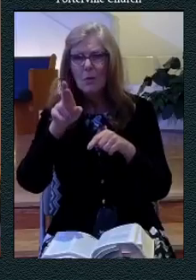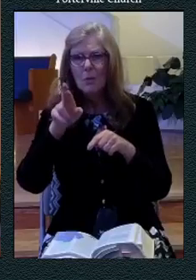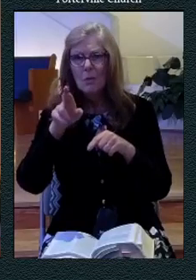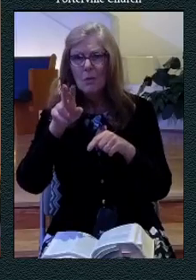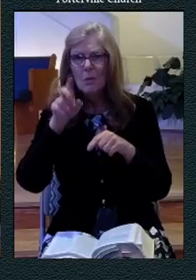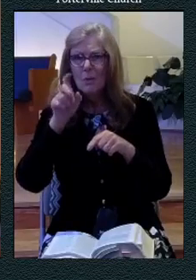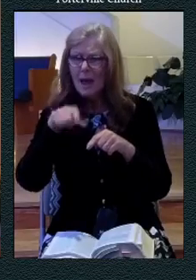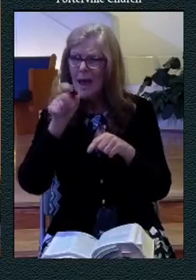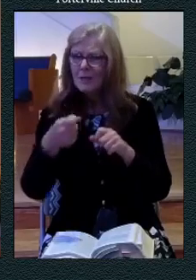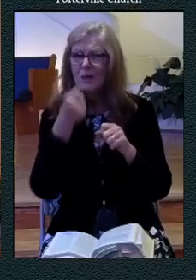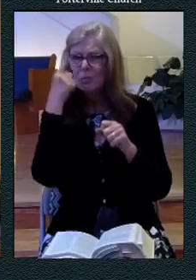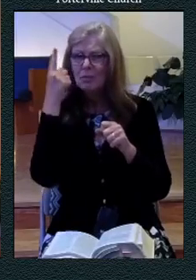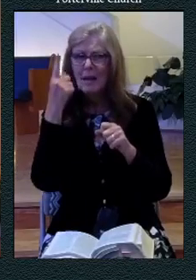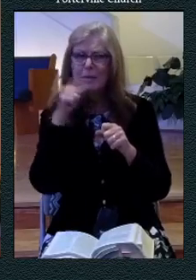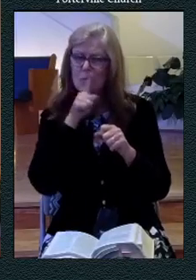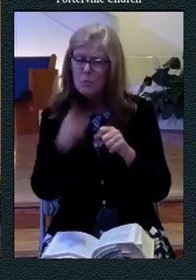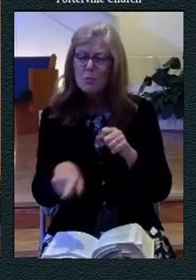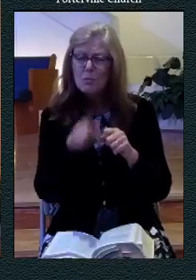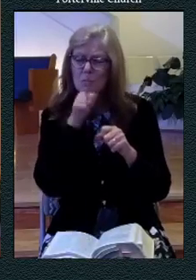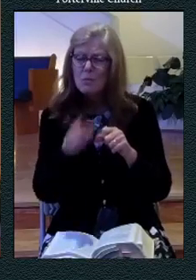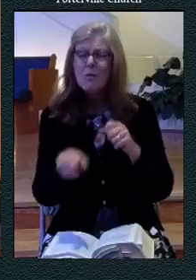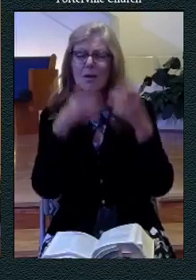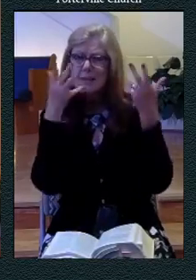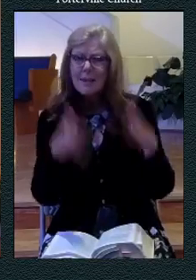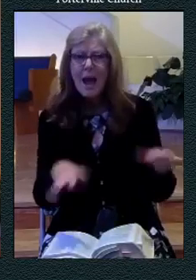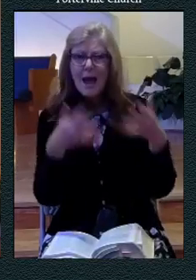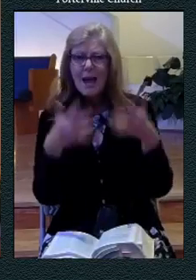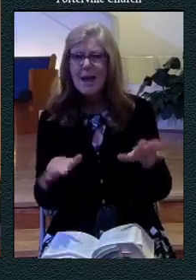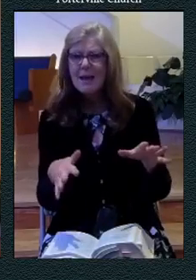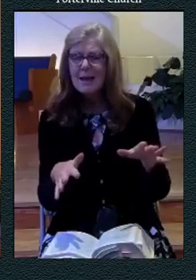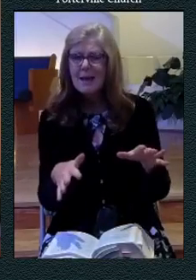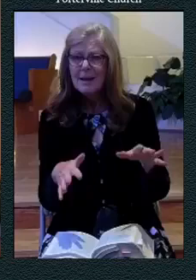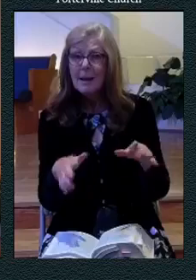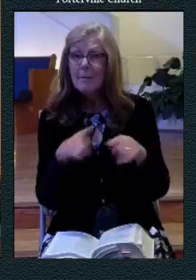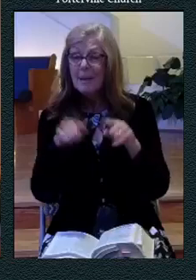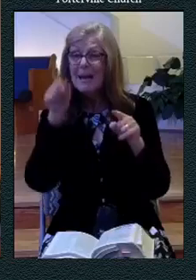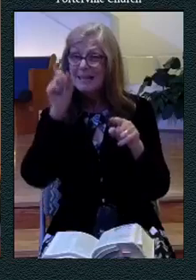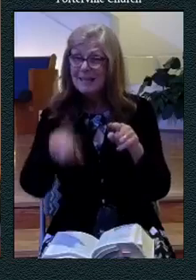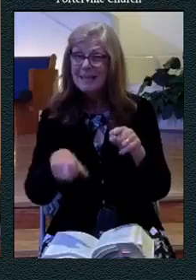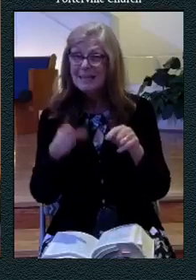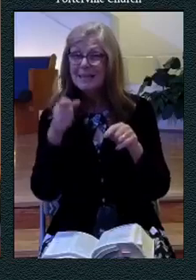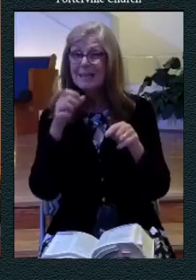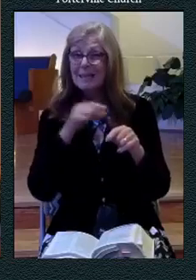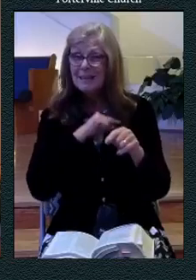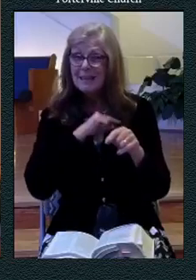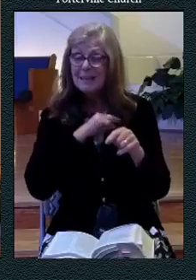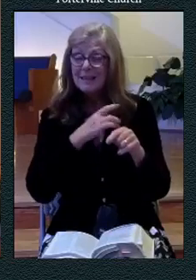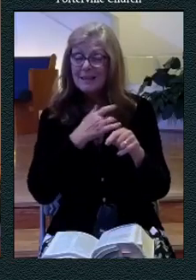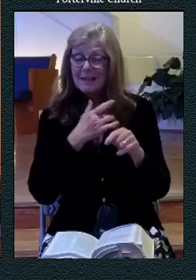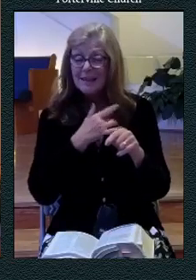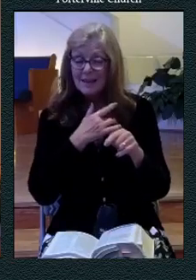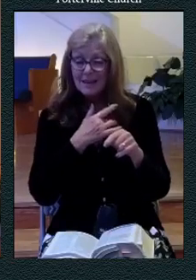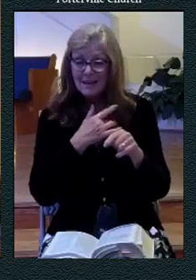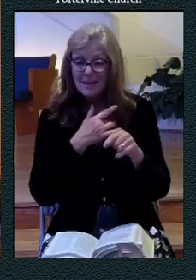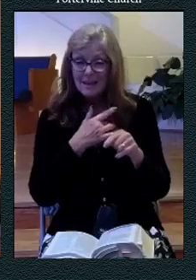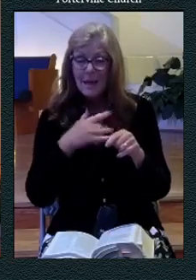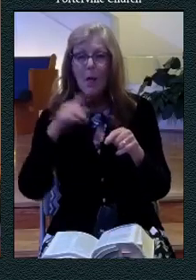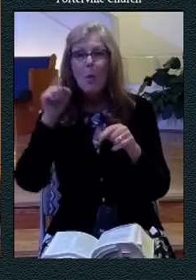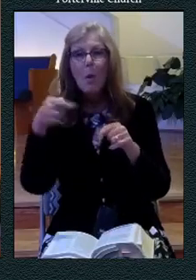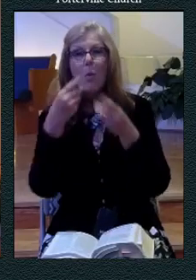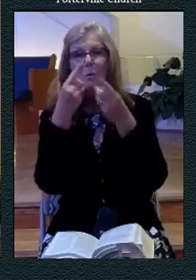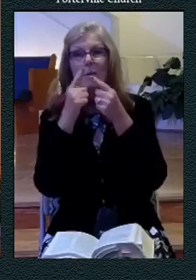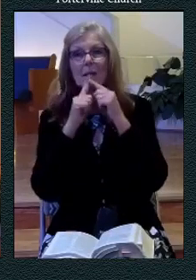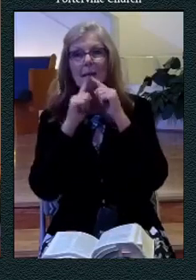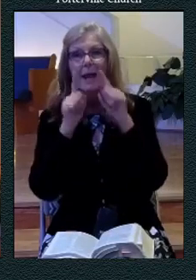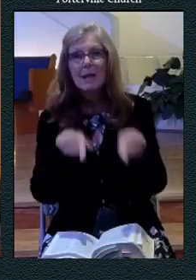thing. It's true, it's done, it's established, but we have to take hold of it. It is the only solution to our burdens of shame